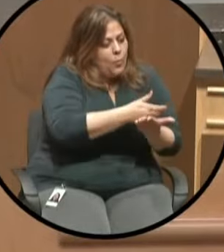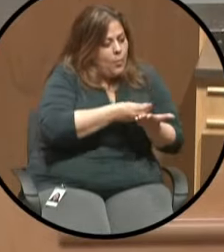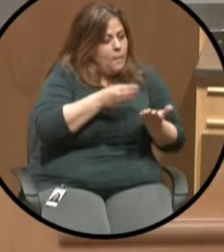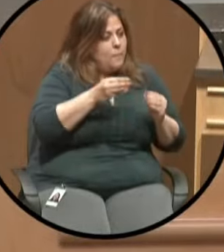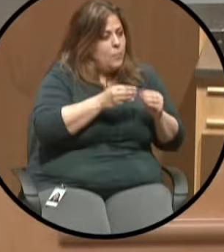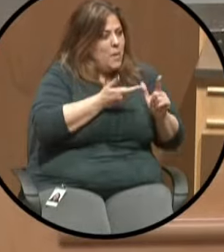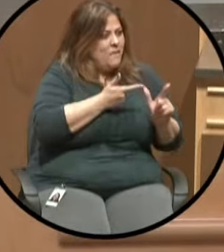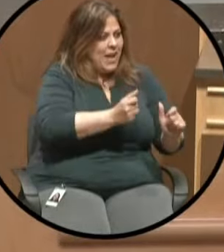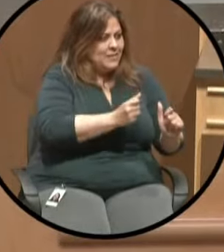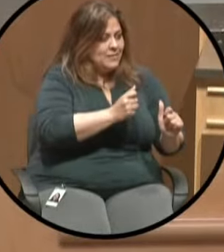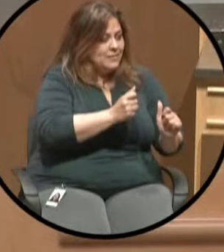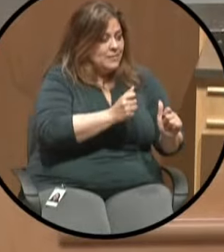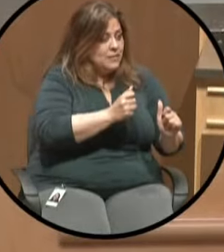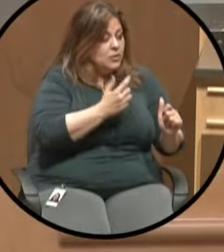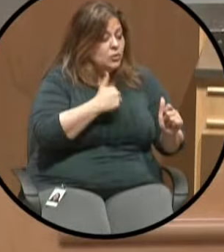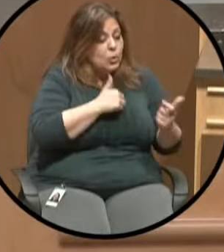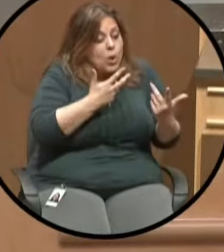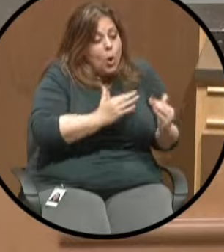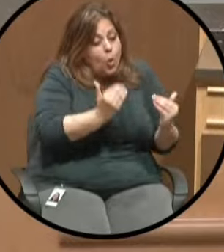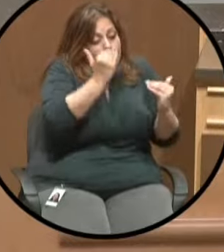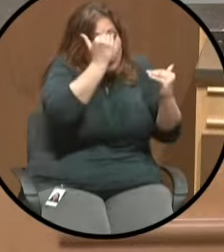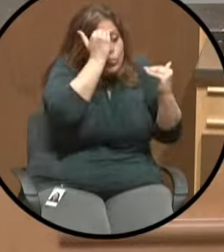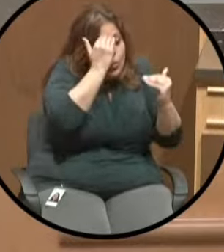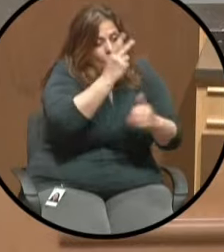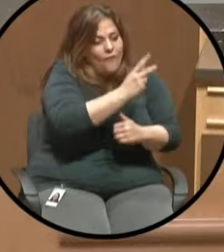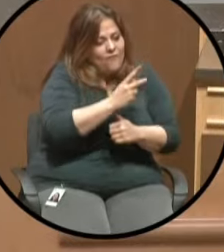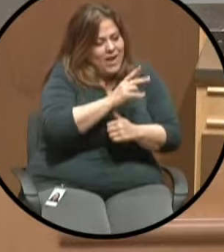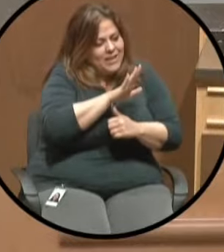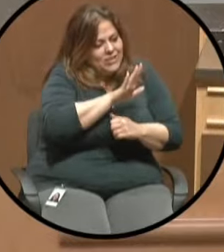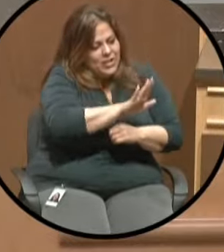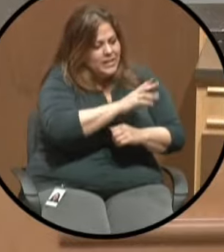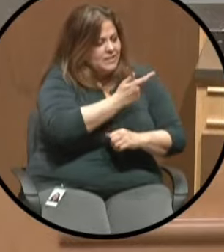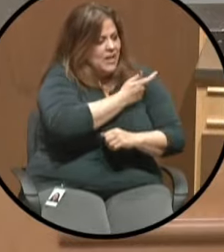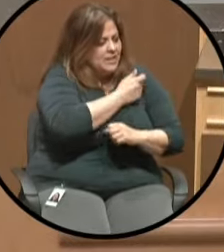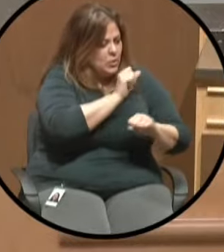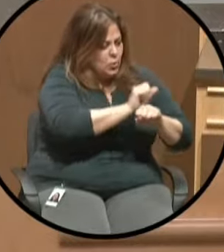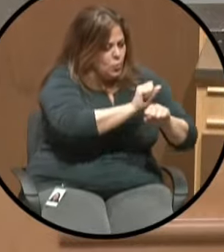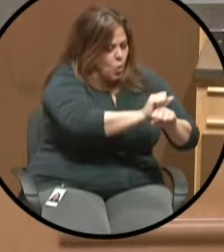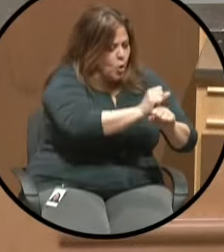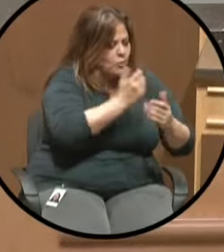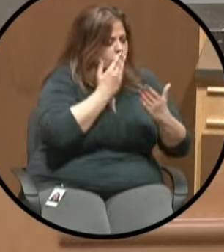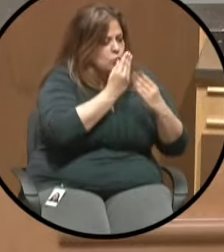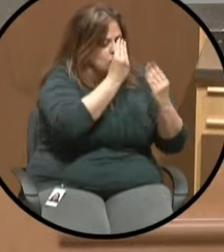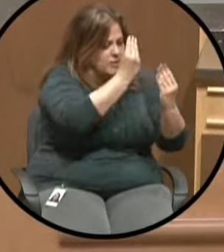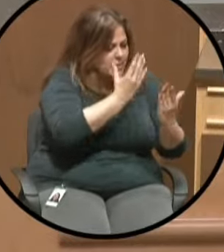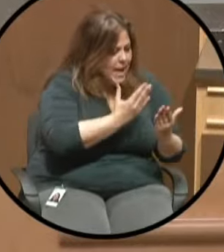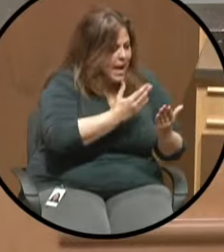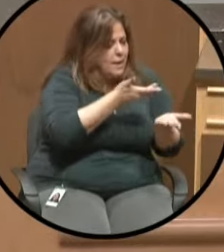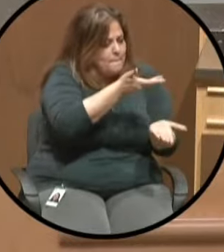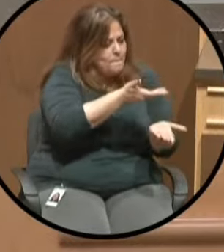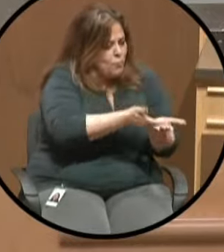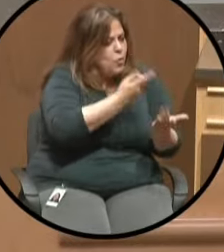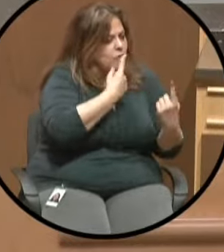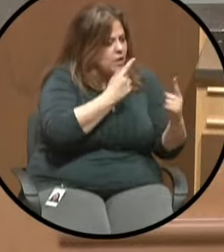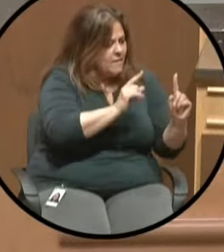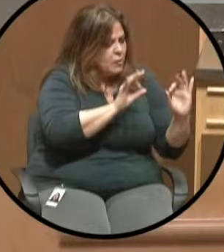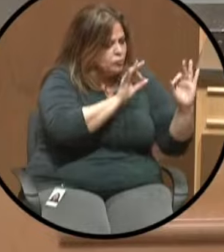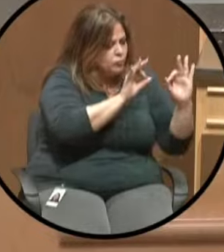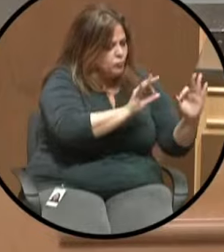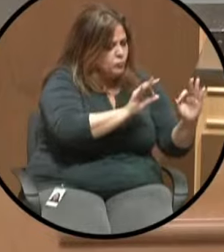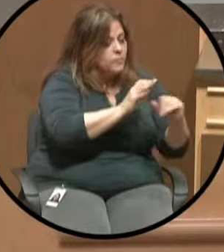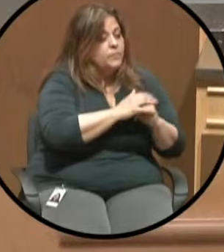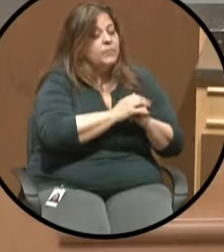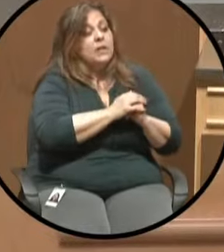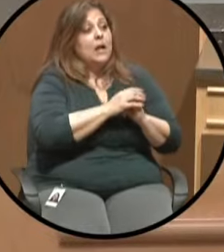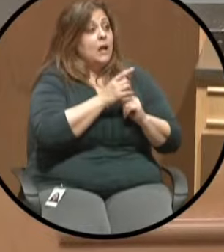faster. So basically, we know how the Pfizer vaccine works. We have good data that supports its efficacy. Just the other day,